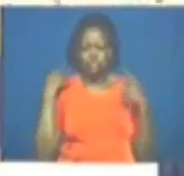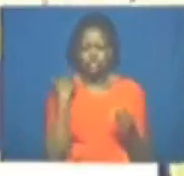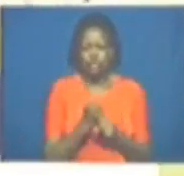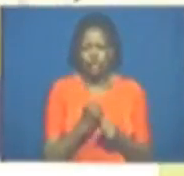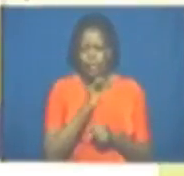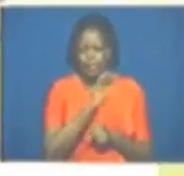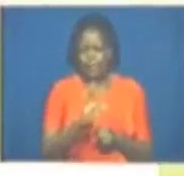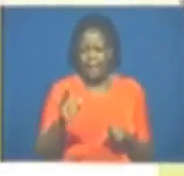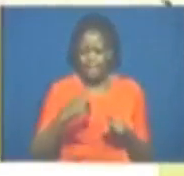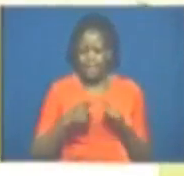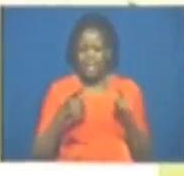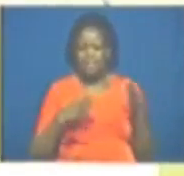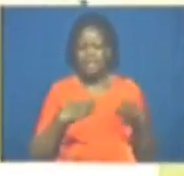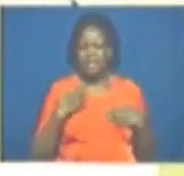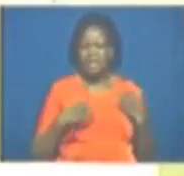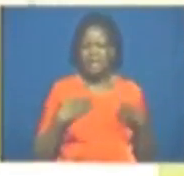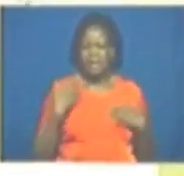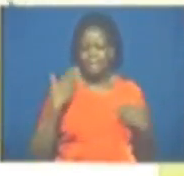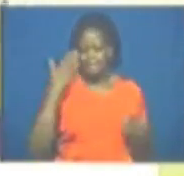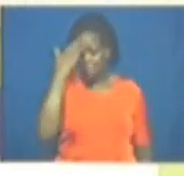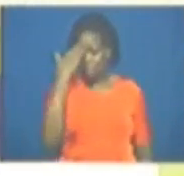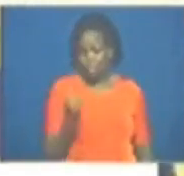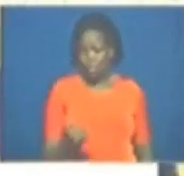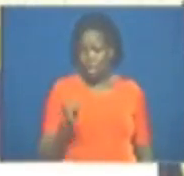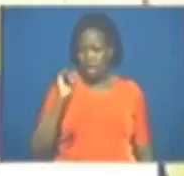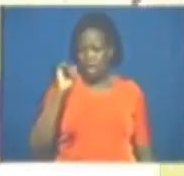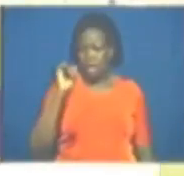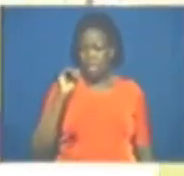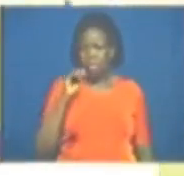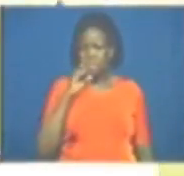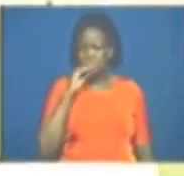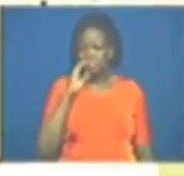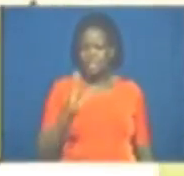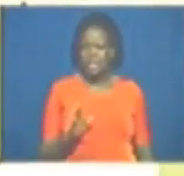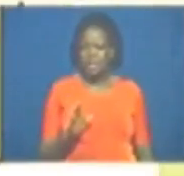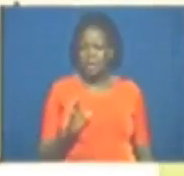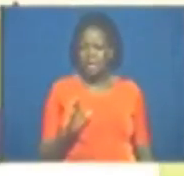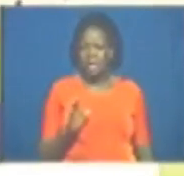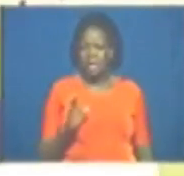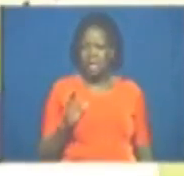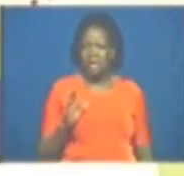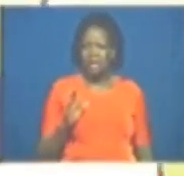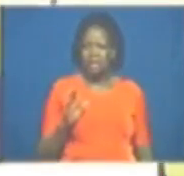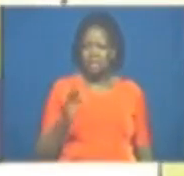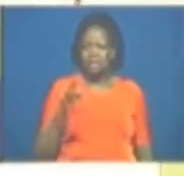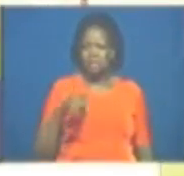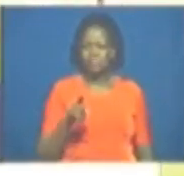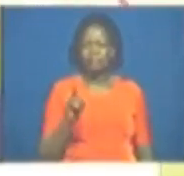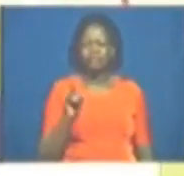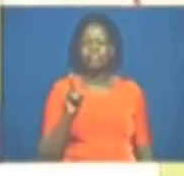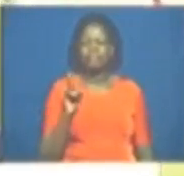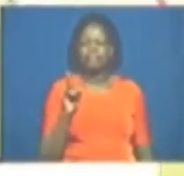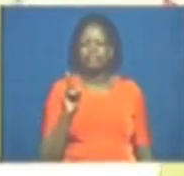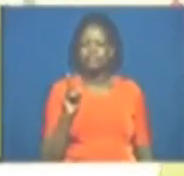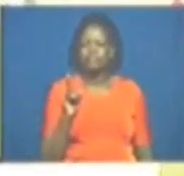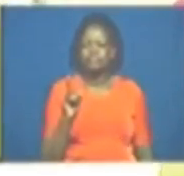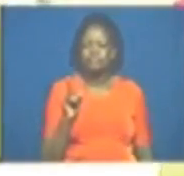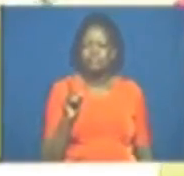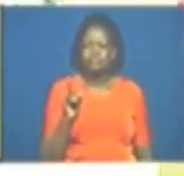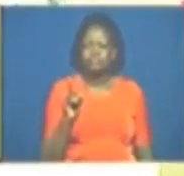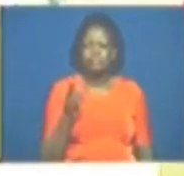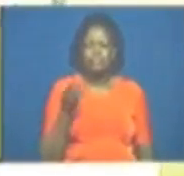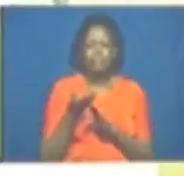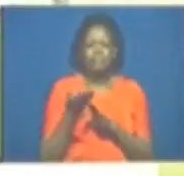But I'm happy with the Lusaka as now the speaker, and Lusaka having been a